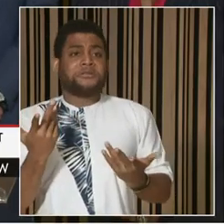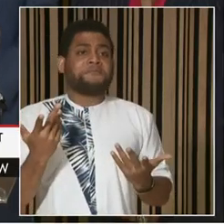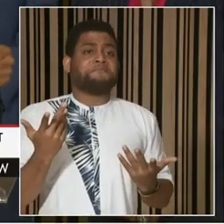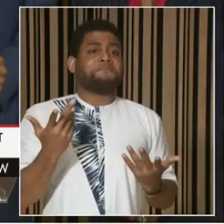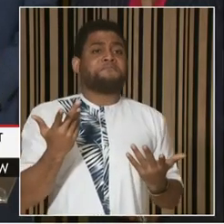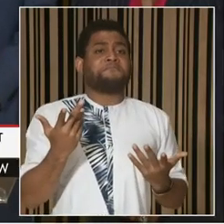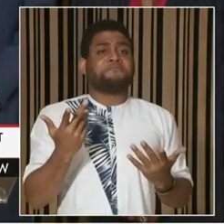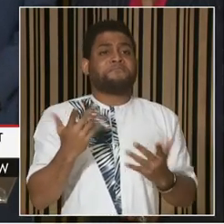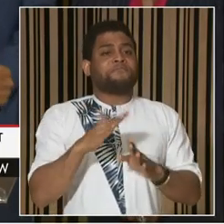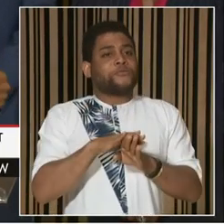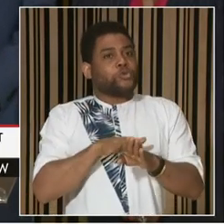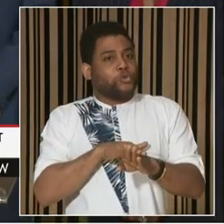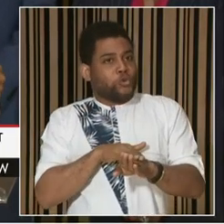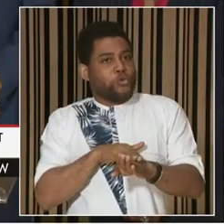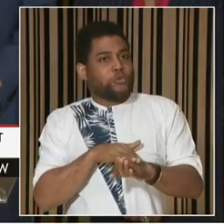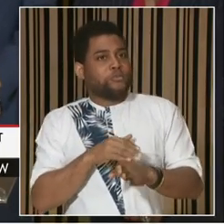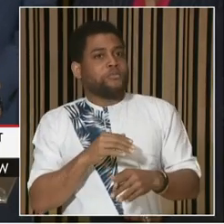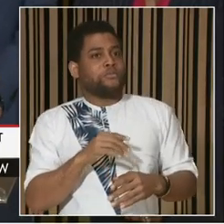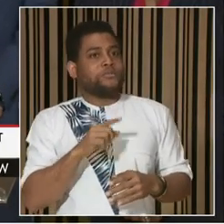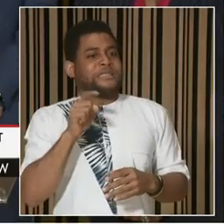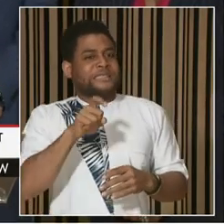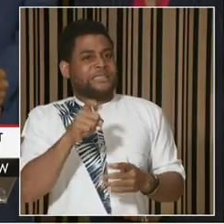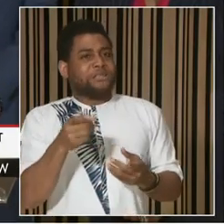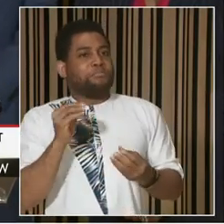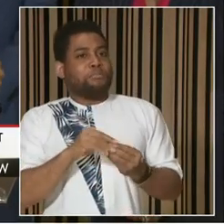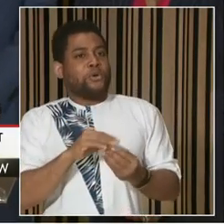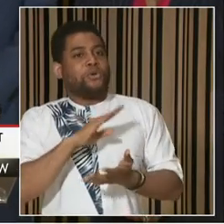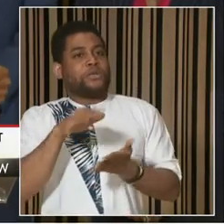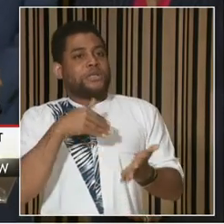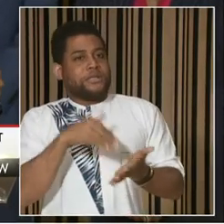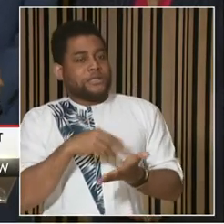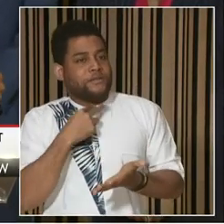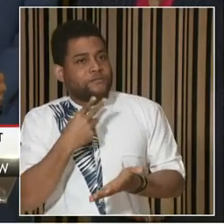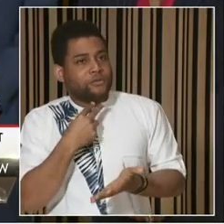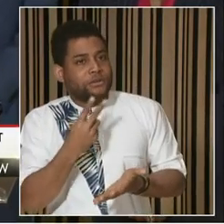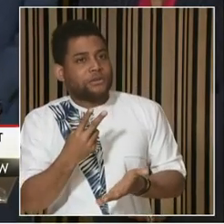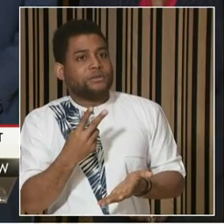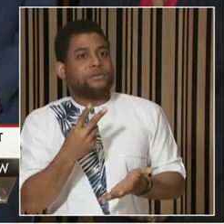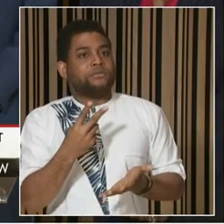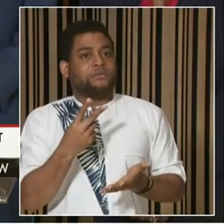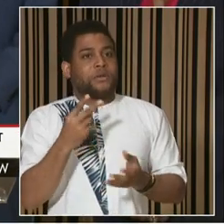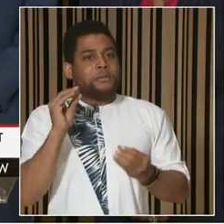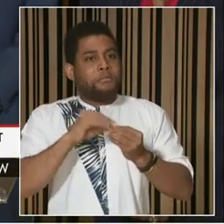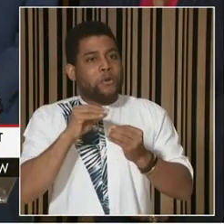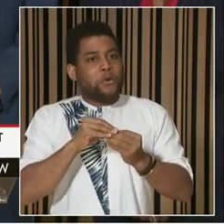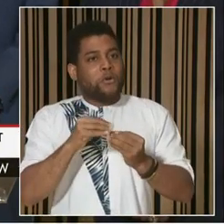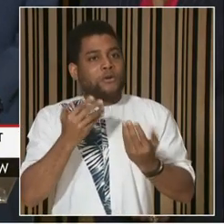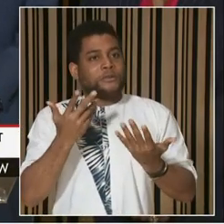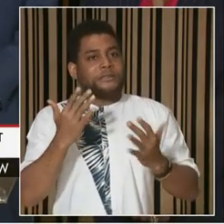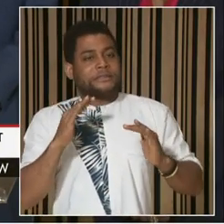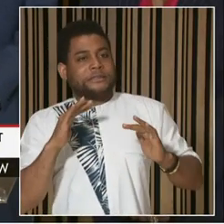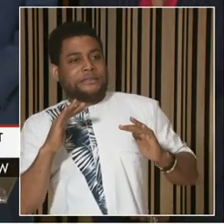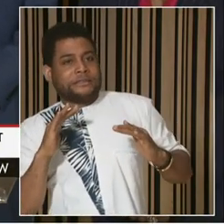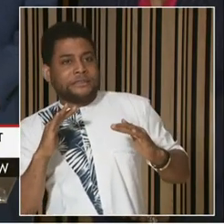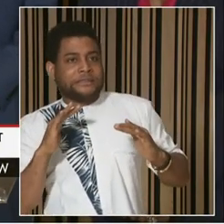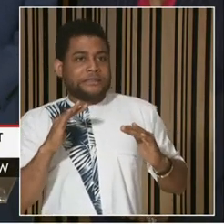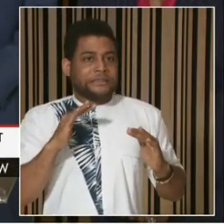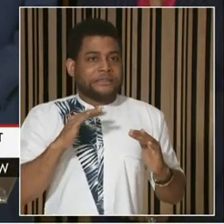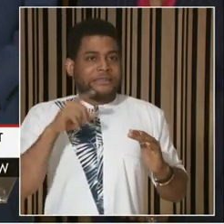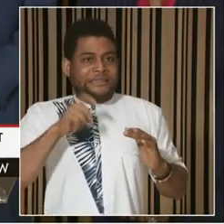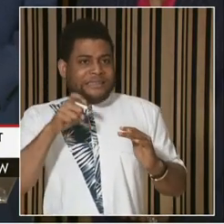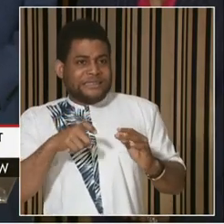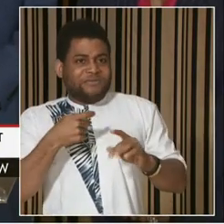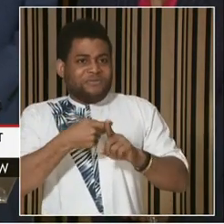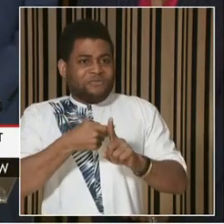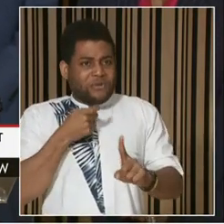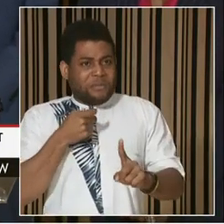And it needed a more central voice, and it needed to come from the boss. So that's why when President Biden said it's